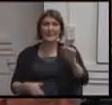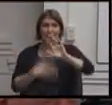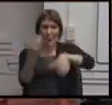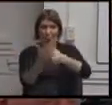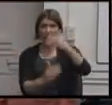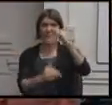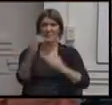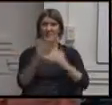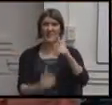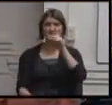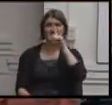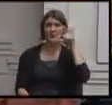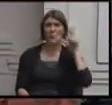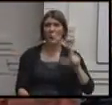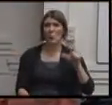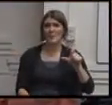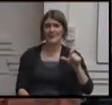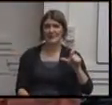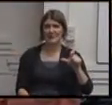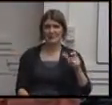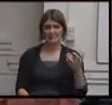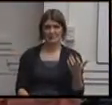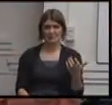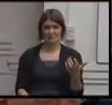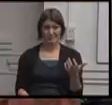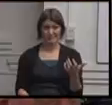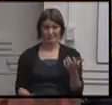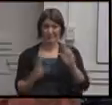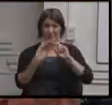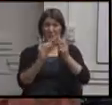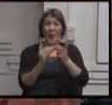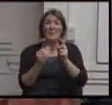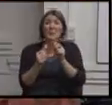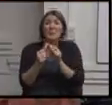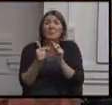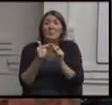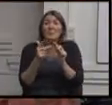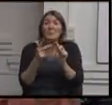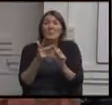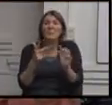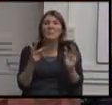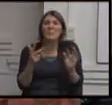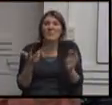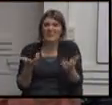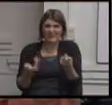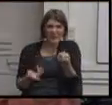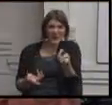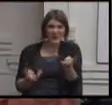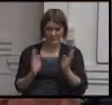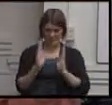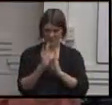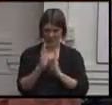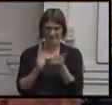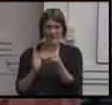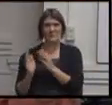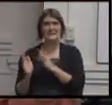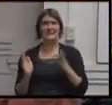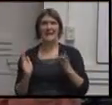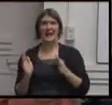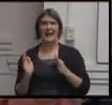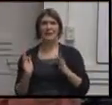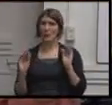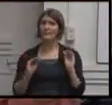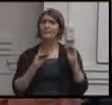need this huge facility to house the departments that we have. They're actually very small in